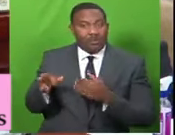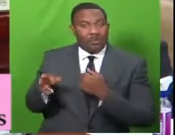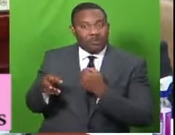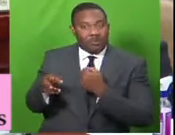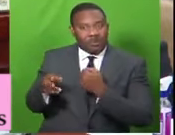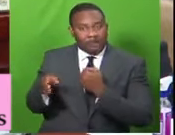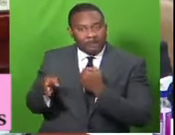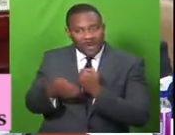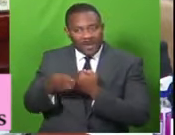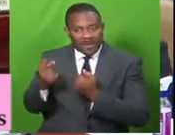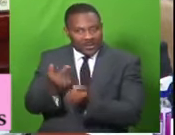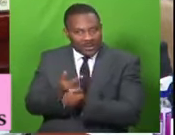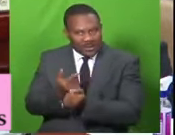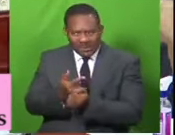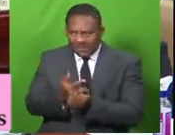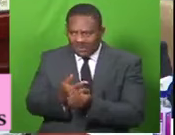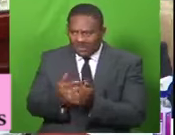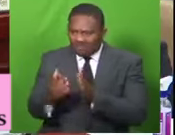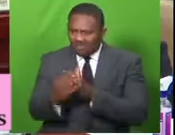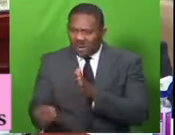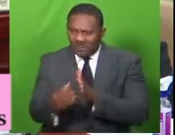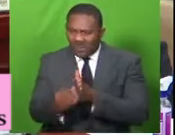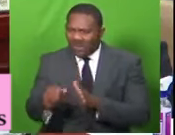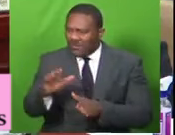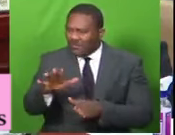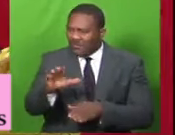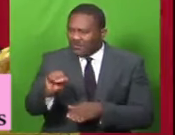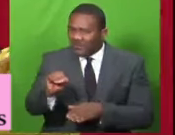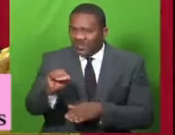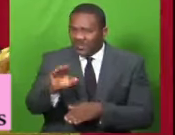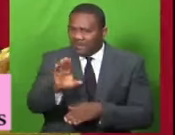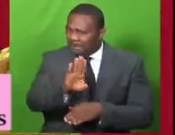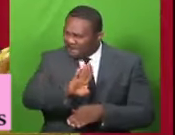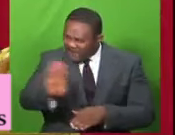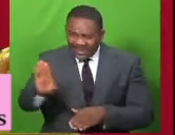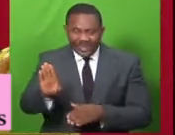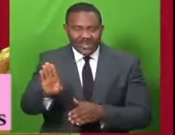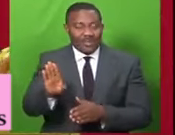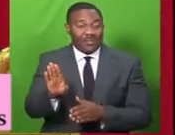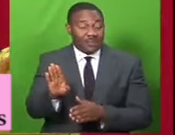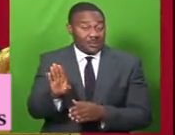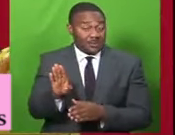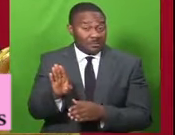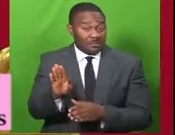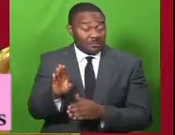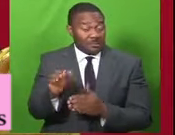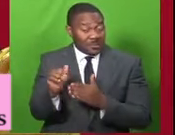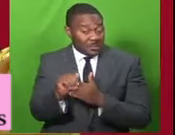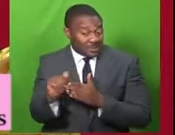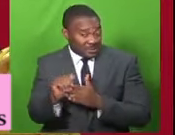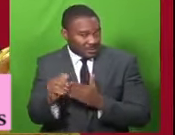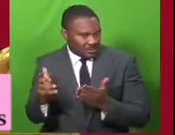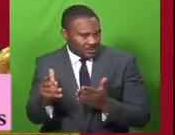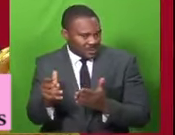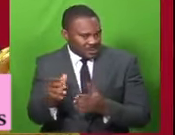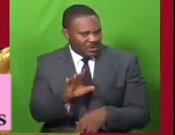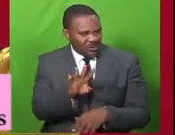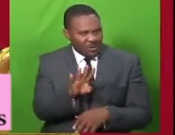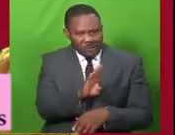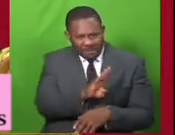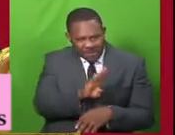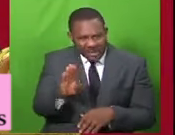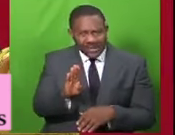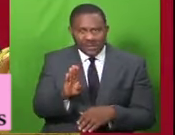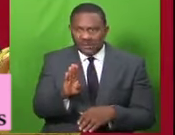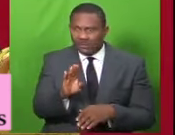Ghana to print 50 billion Ghana cedis for the year 2022 and another 4 billion Ghana